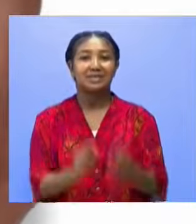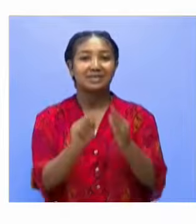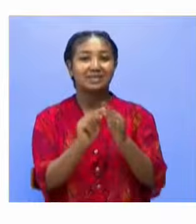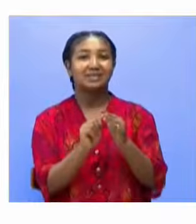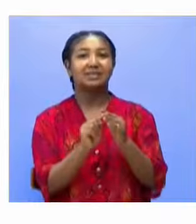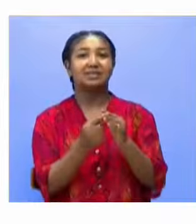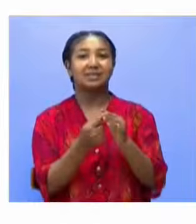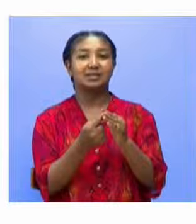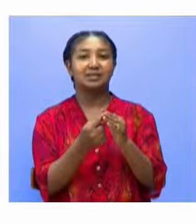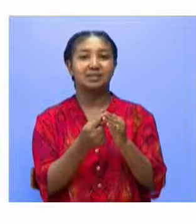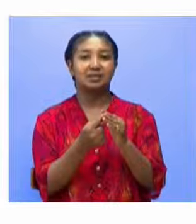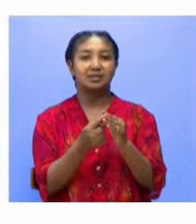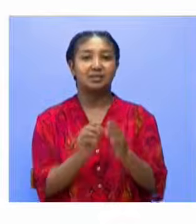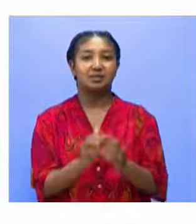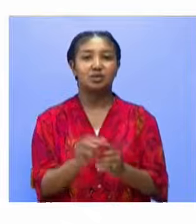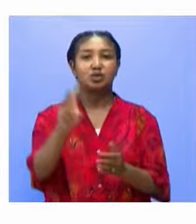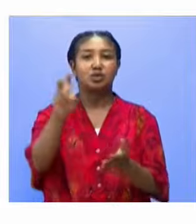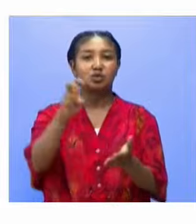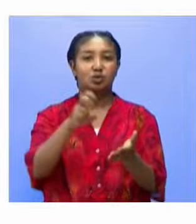since